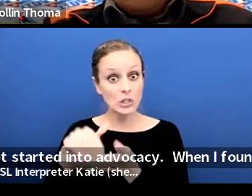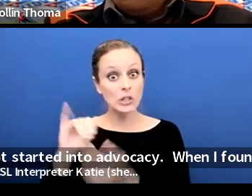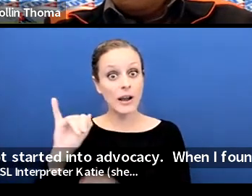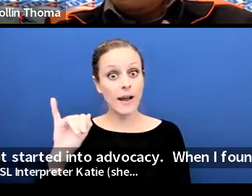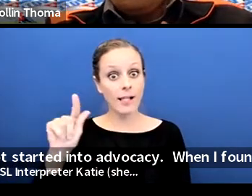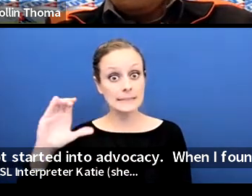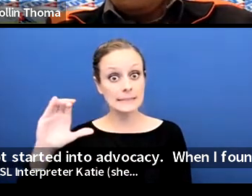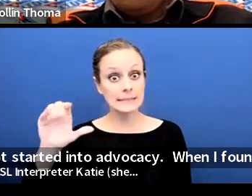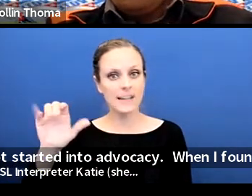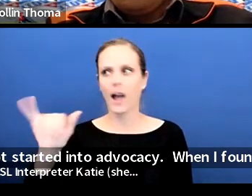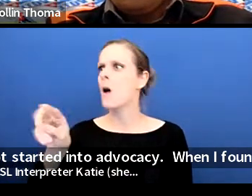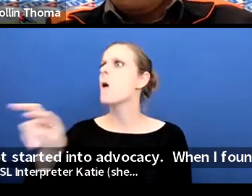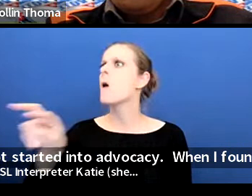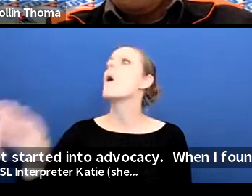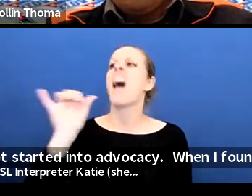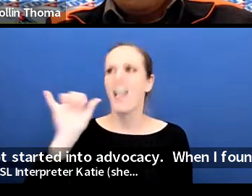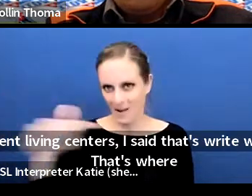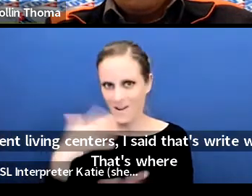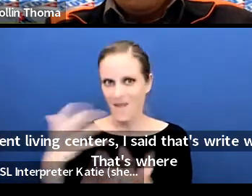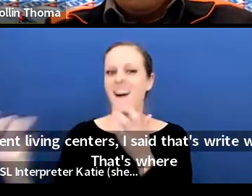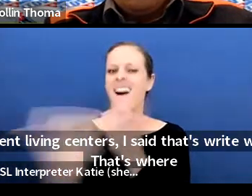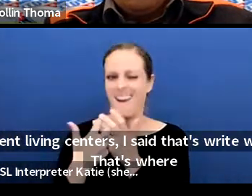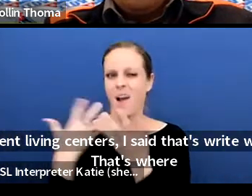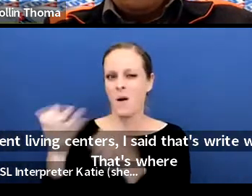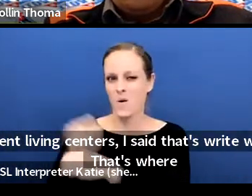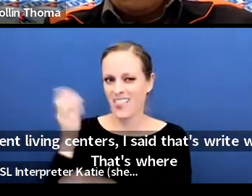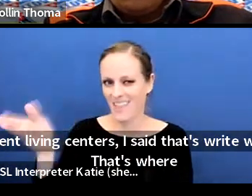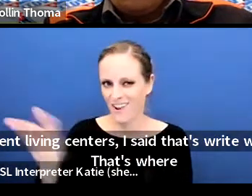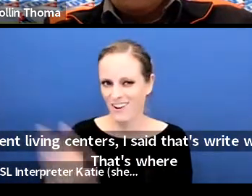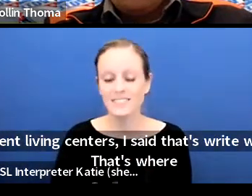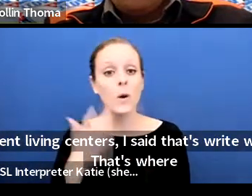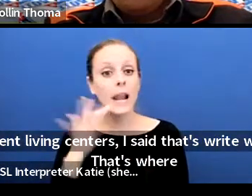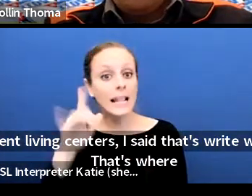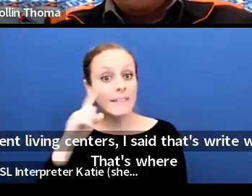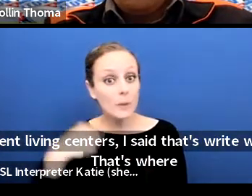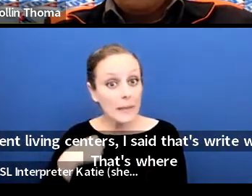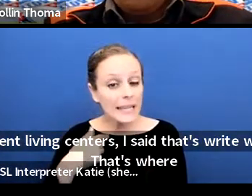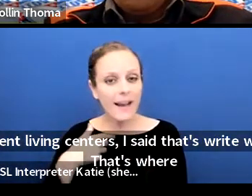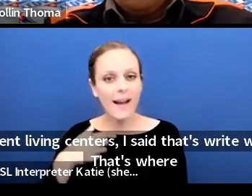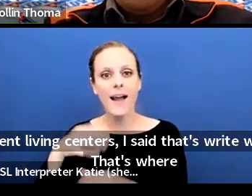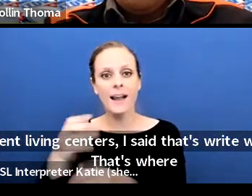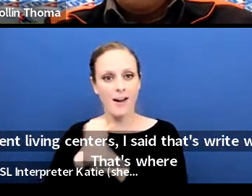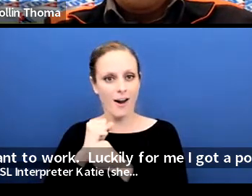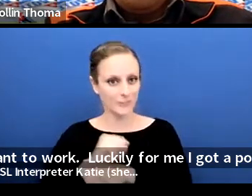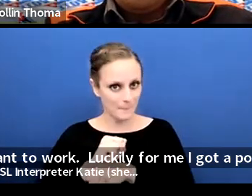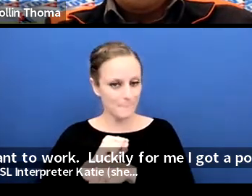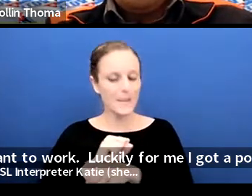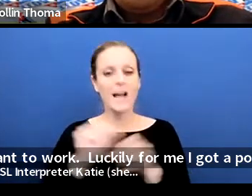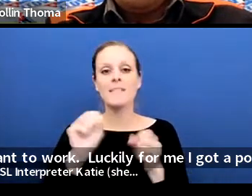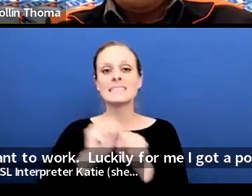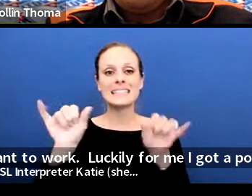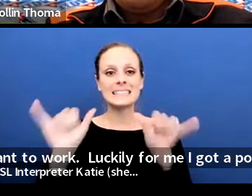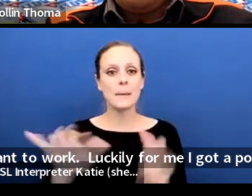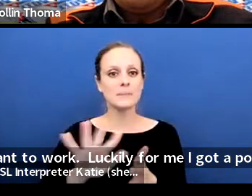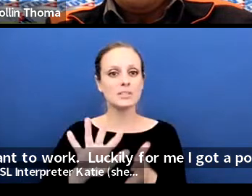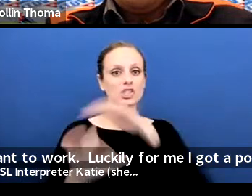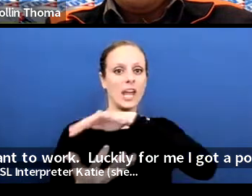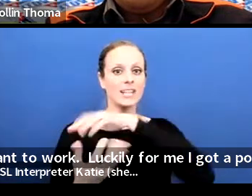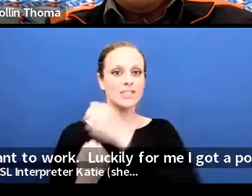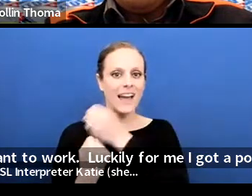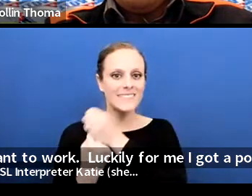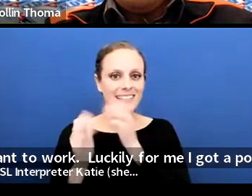be. That's where I want to work. So luckily for me, I got a position as systems change, and here I am today. Thank